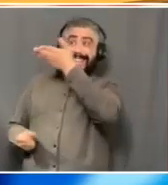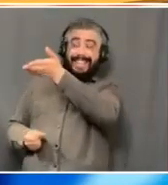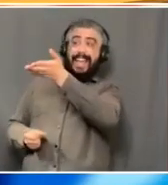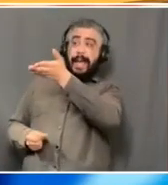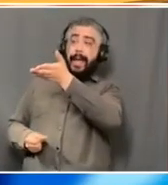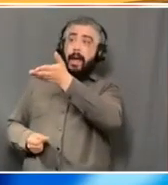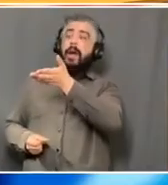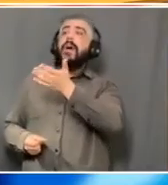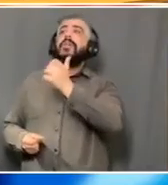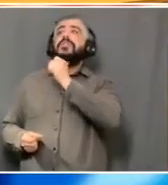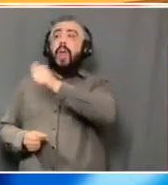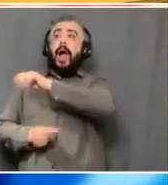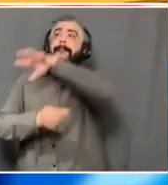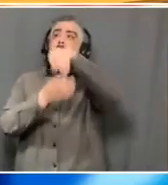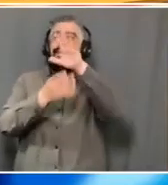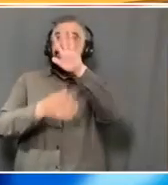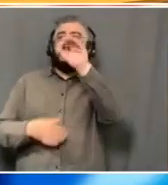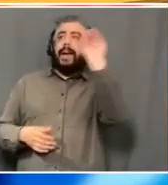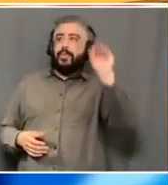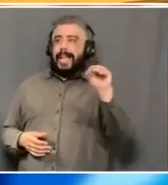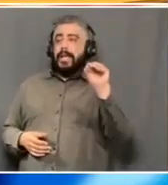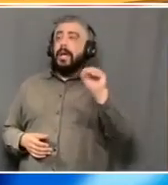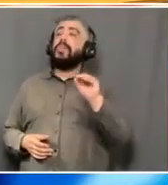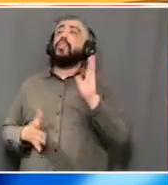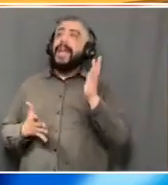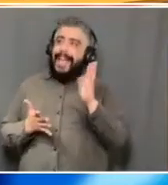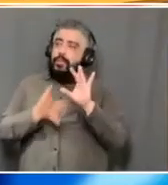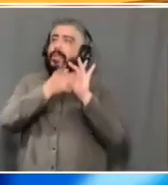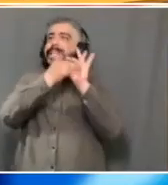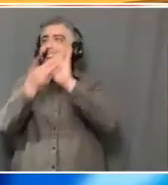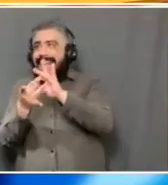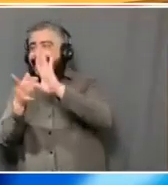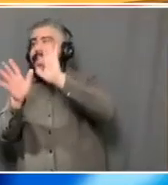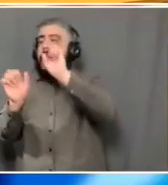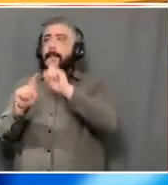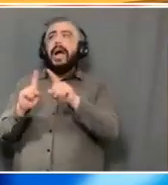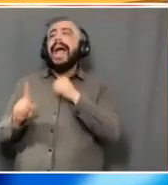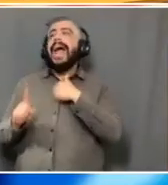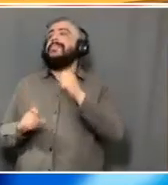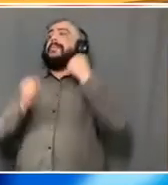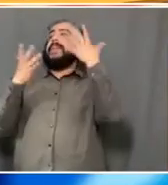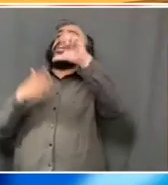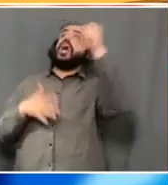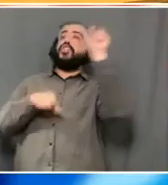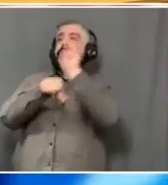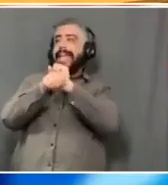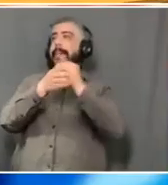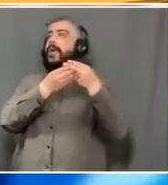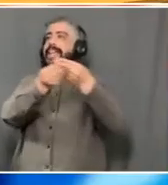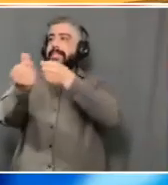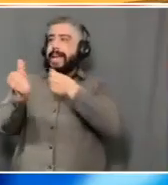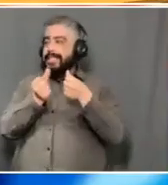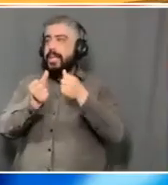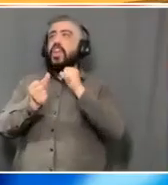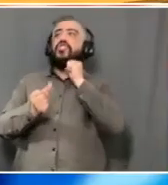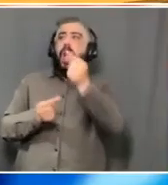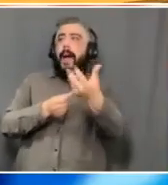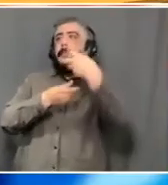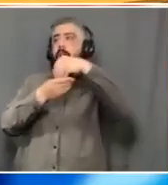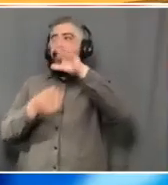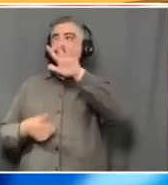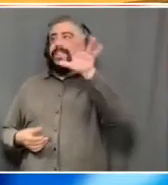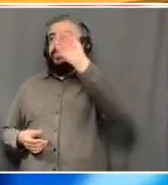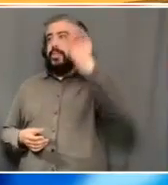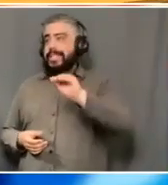not part of the 55%. So it is a factor, but there are a lot of other labor expenses that are also not part of the 55%. And